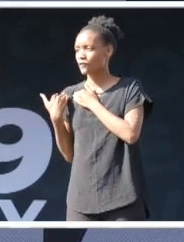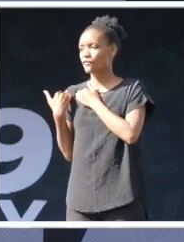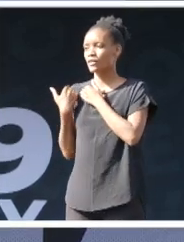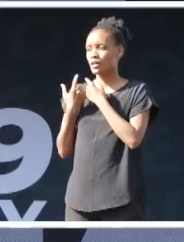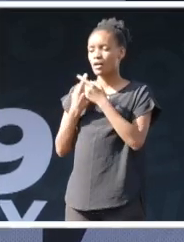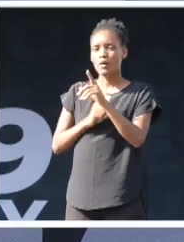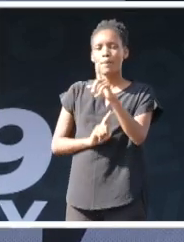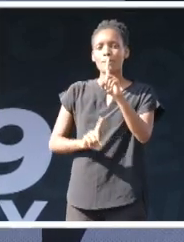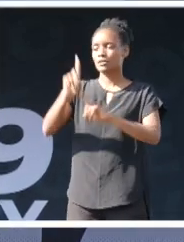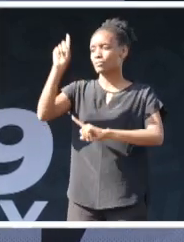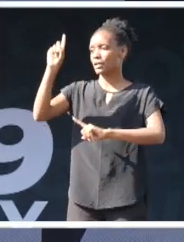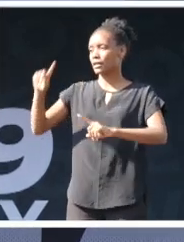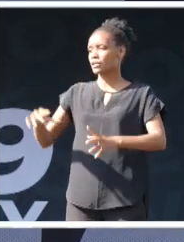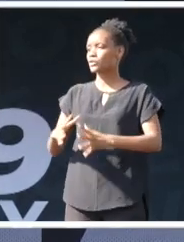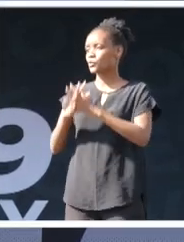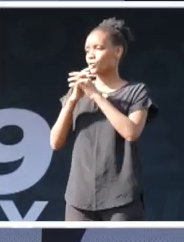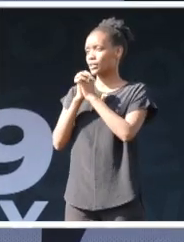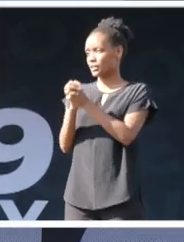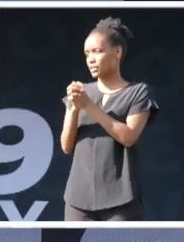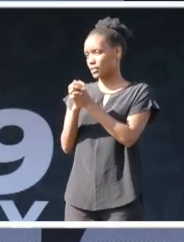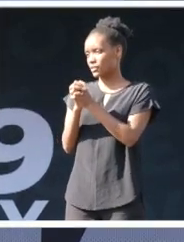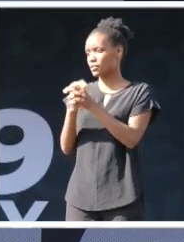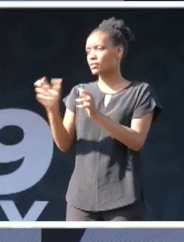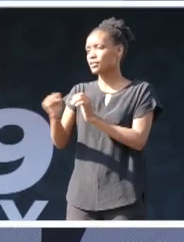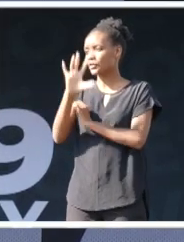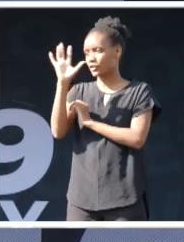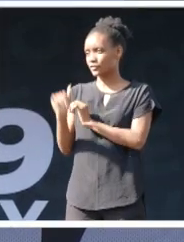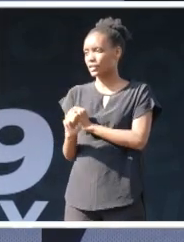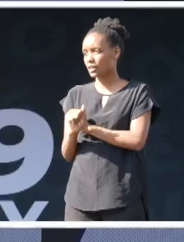and united South Africa in one generation.